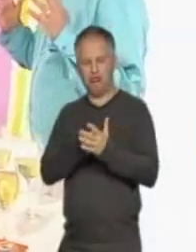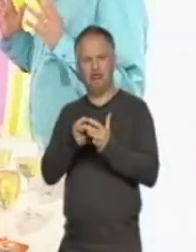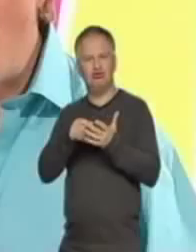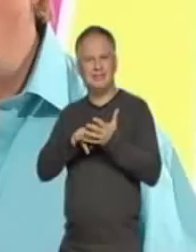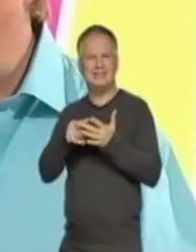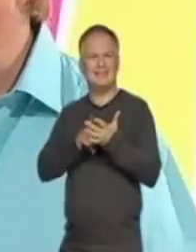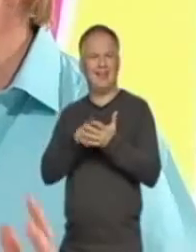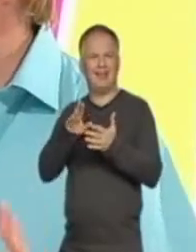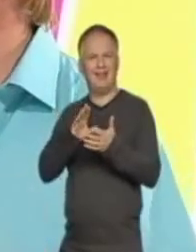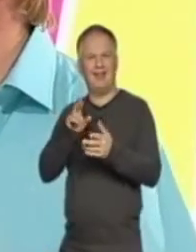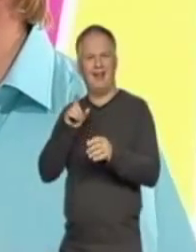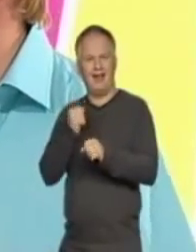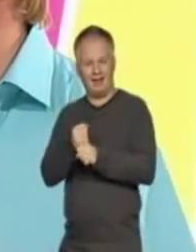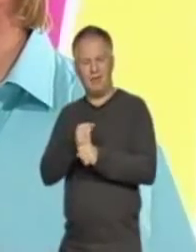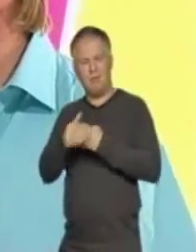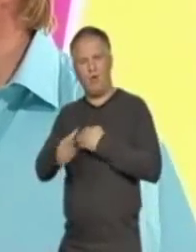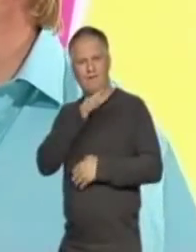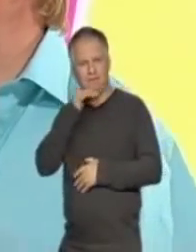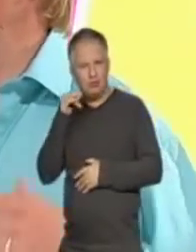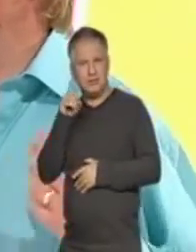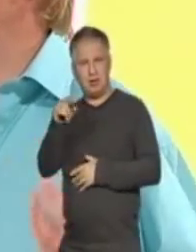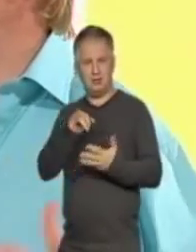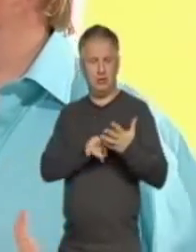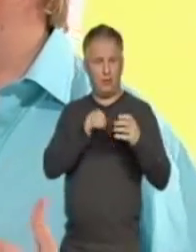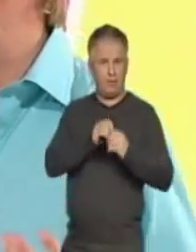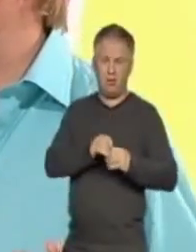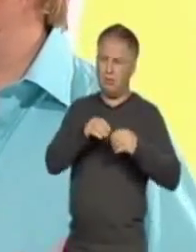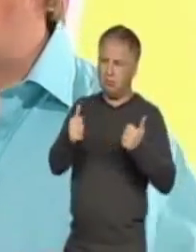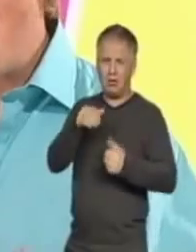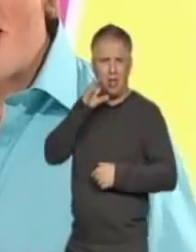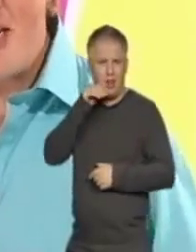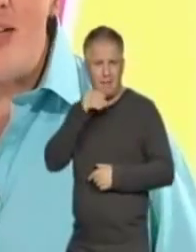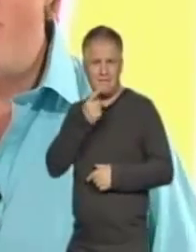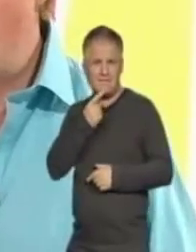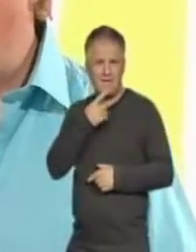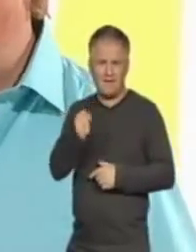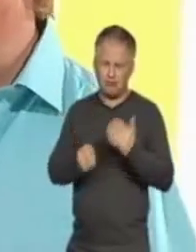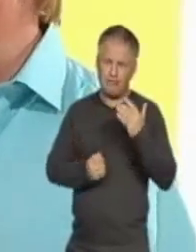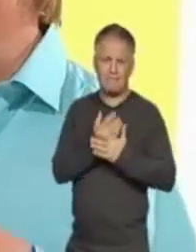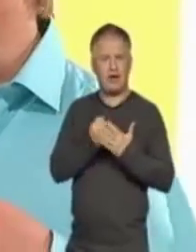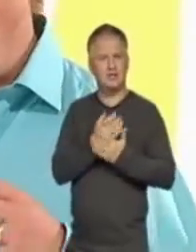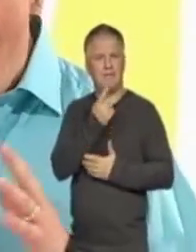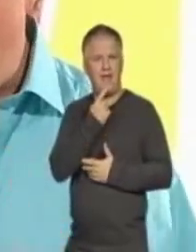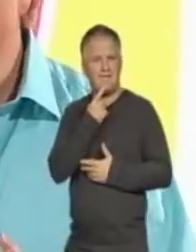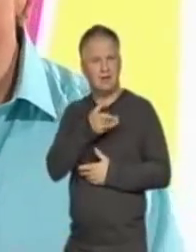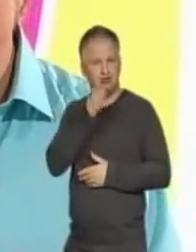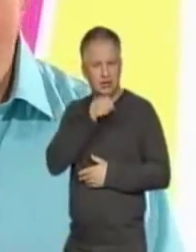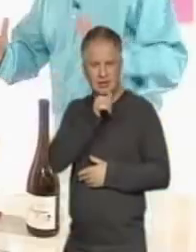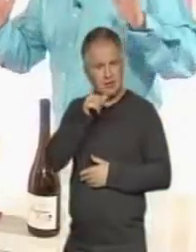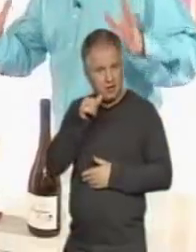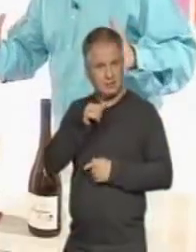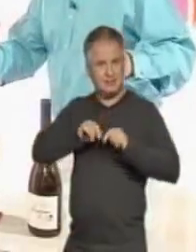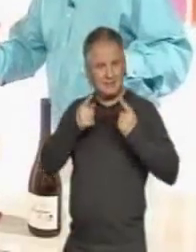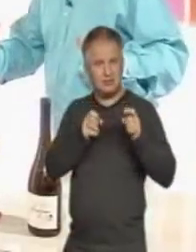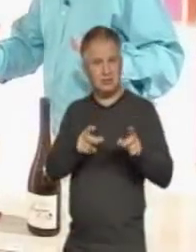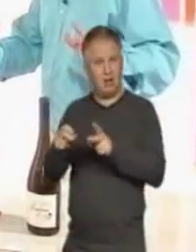I think that Sauvignon Blanc has got so much to offer. It's got lovely lemon, citric zest. It's a refreshing drink that has a wide variety of styles, and